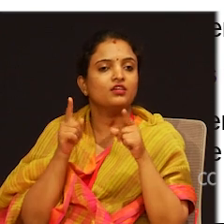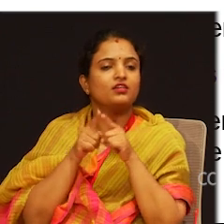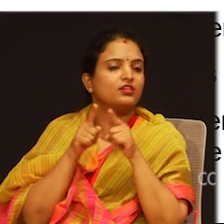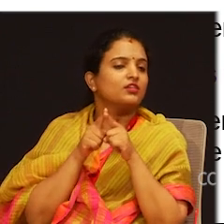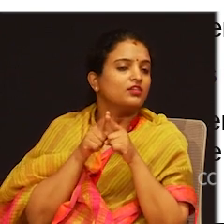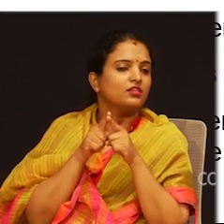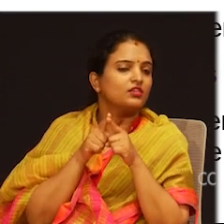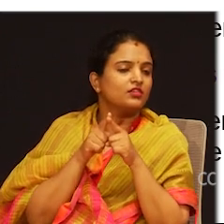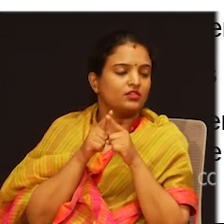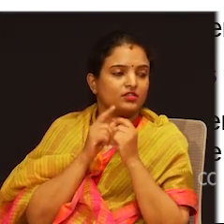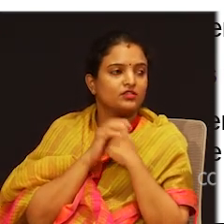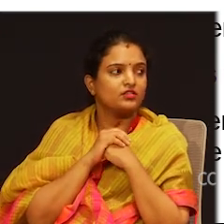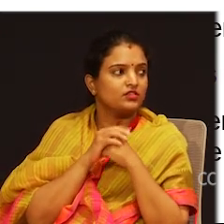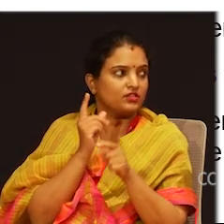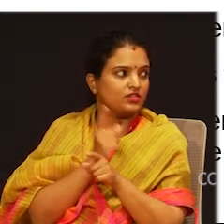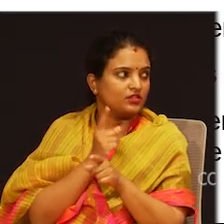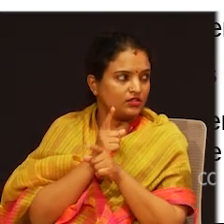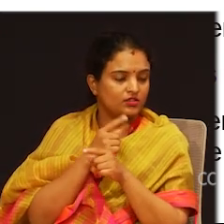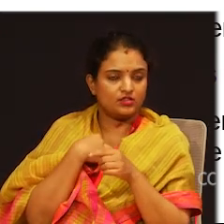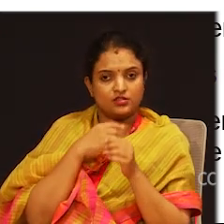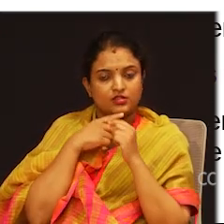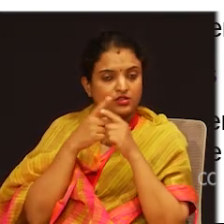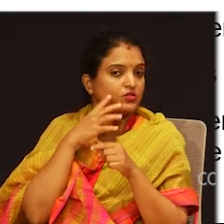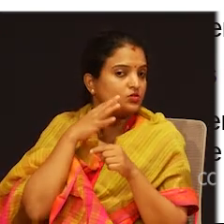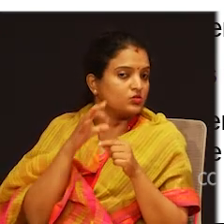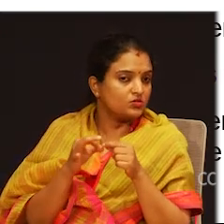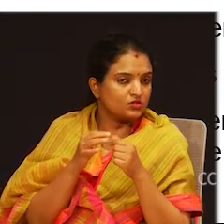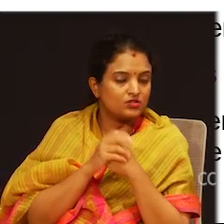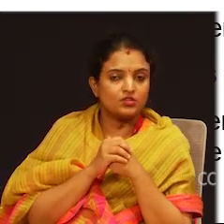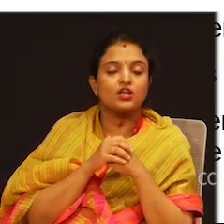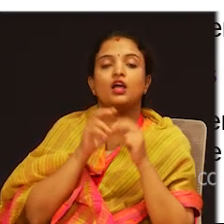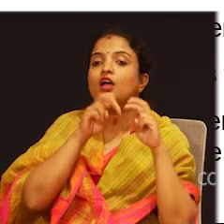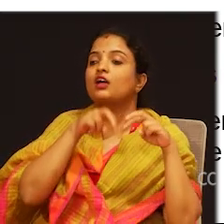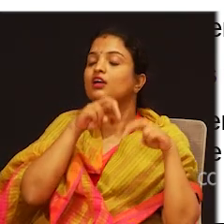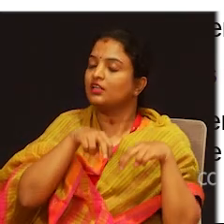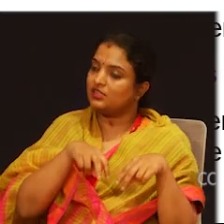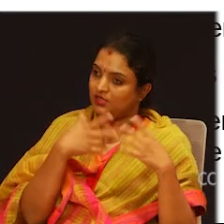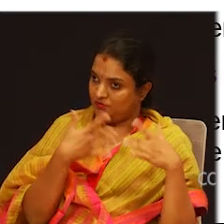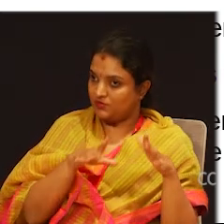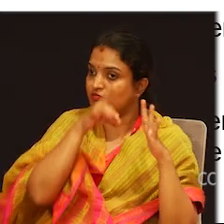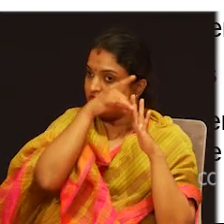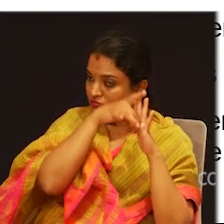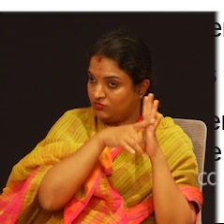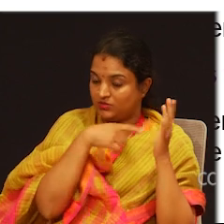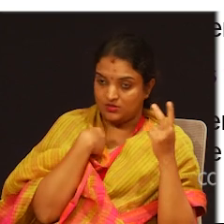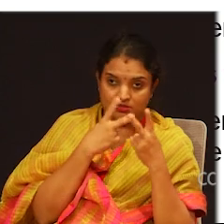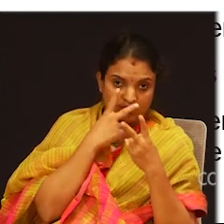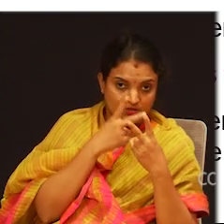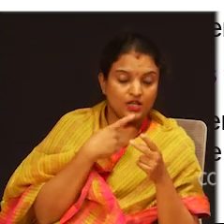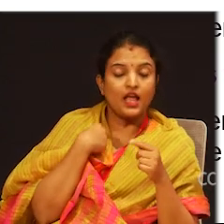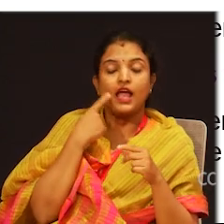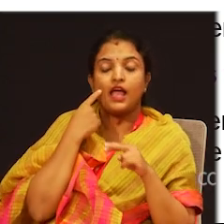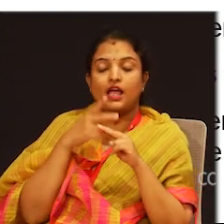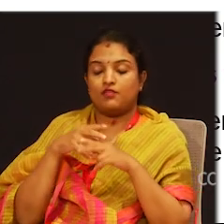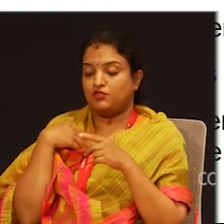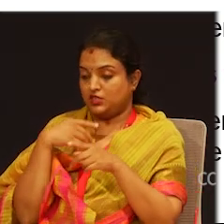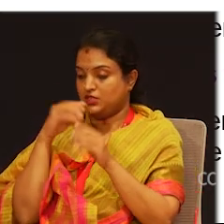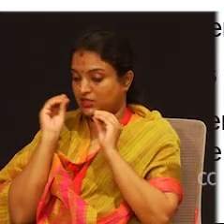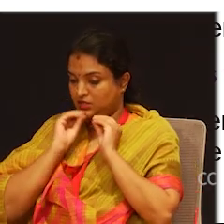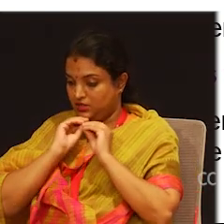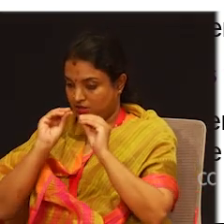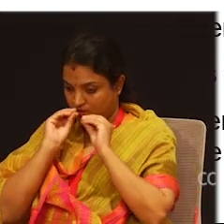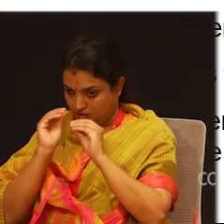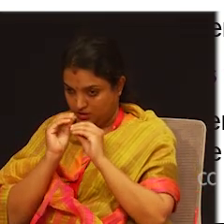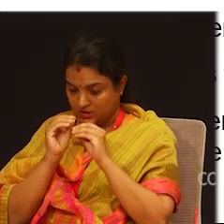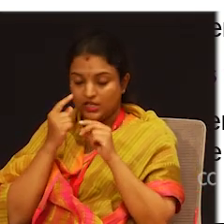only 3 things that I tell teachers, and that's a fact. Research tells us that when we teach and we accommodate